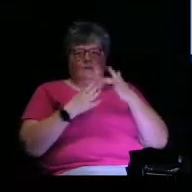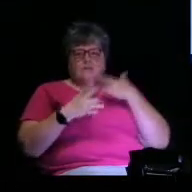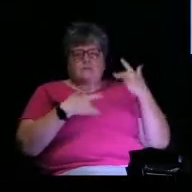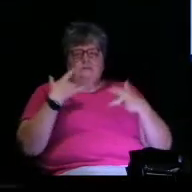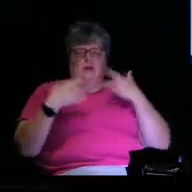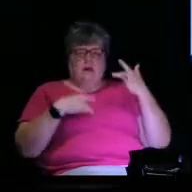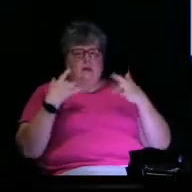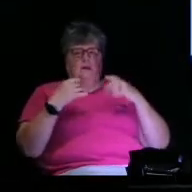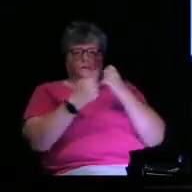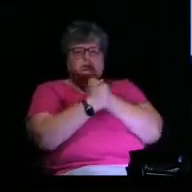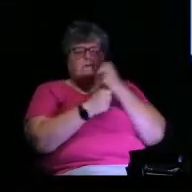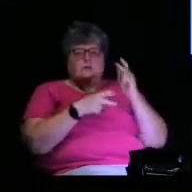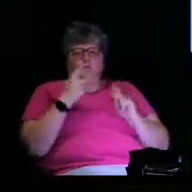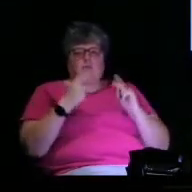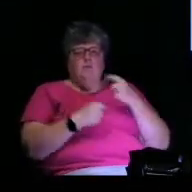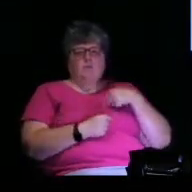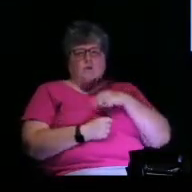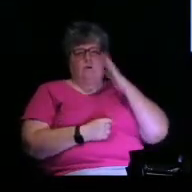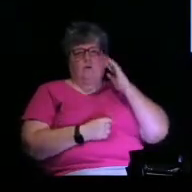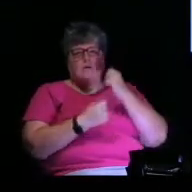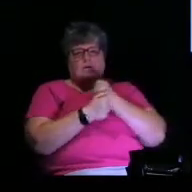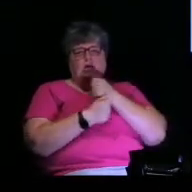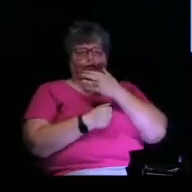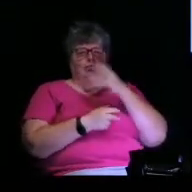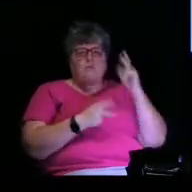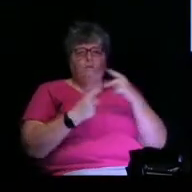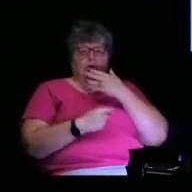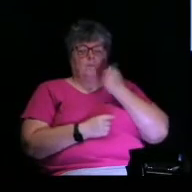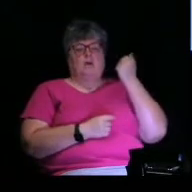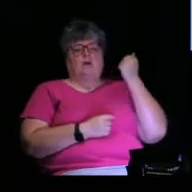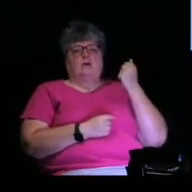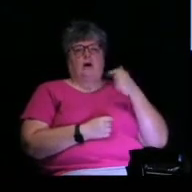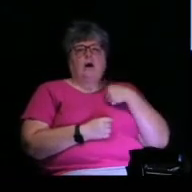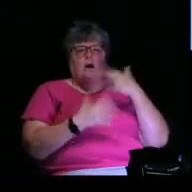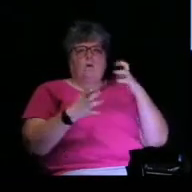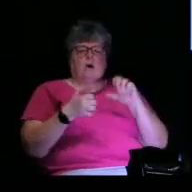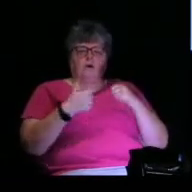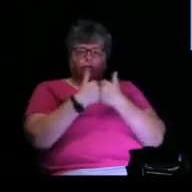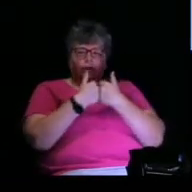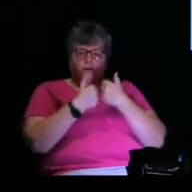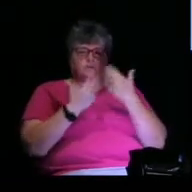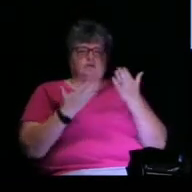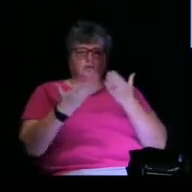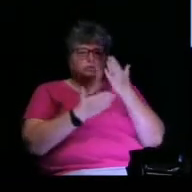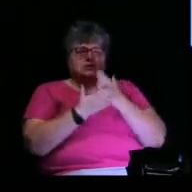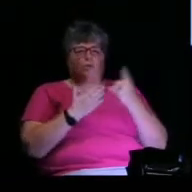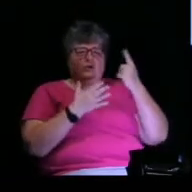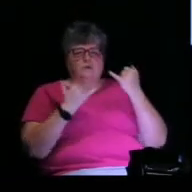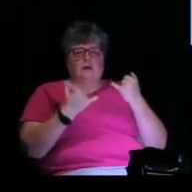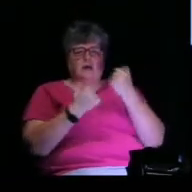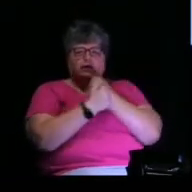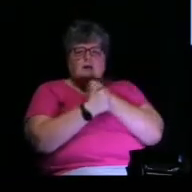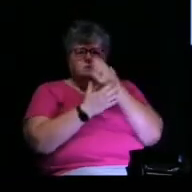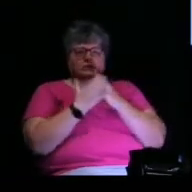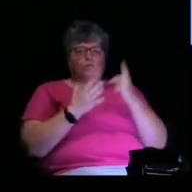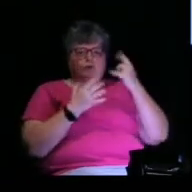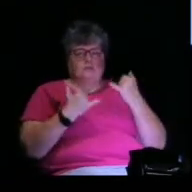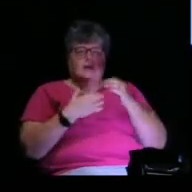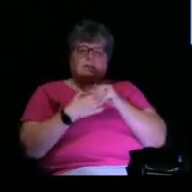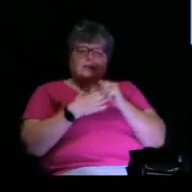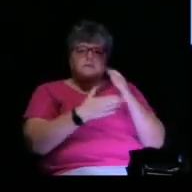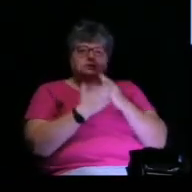people, all right? We're going to love people really, really well, all right? I want to challenge you, serve someone today. Love someone today. Lead someone